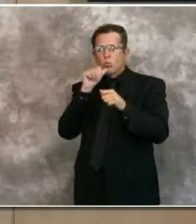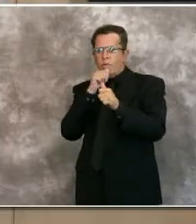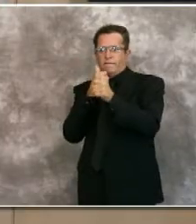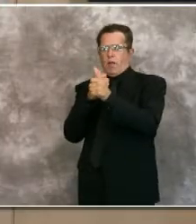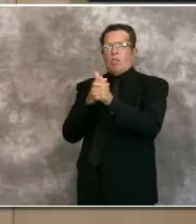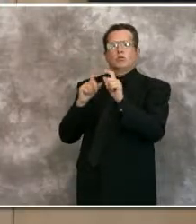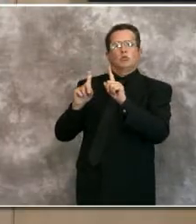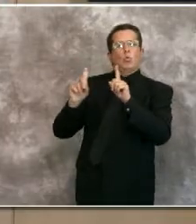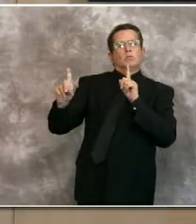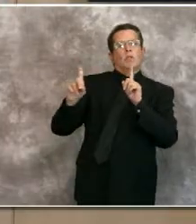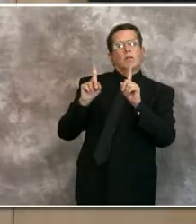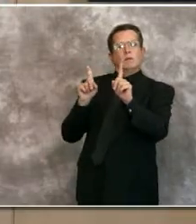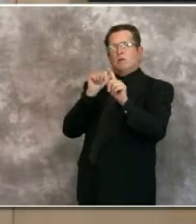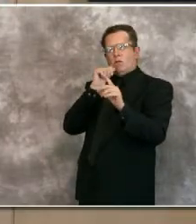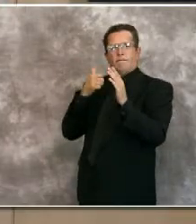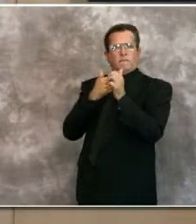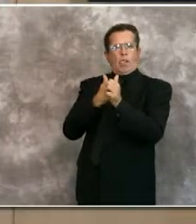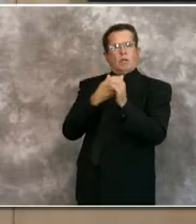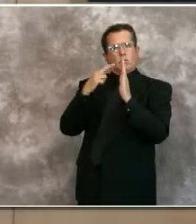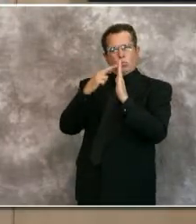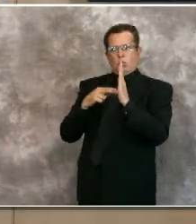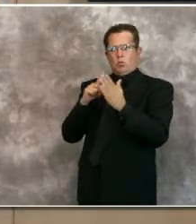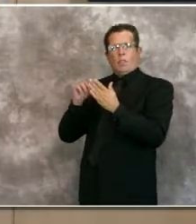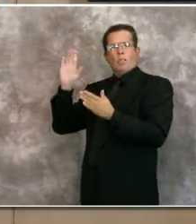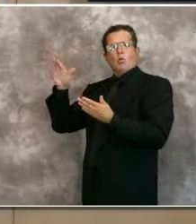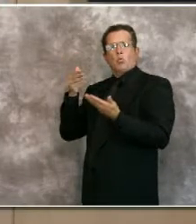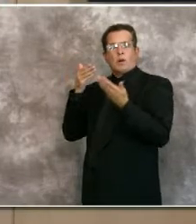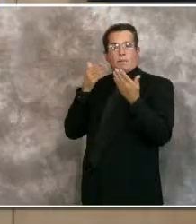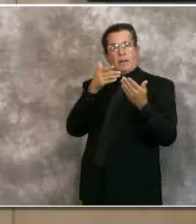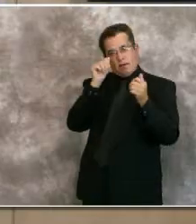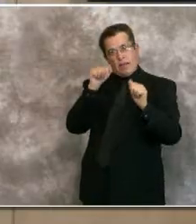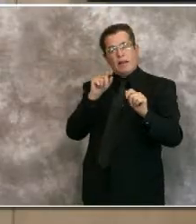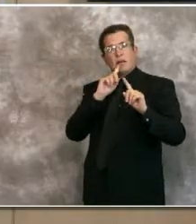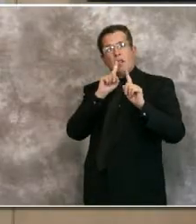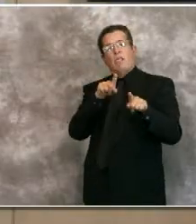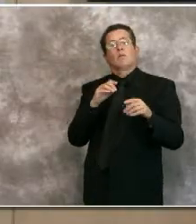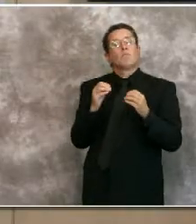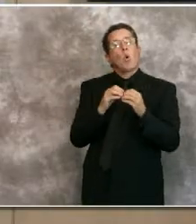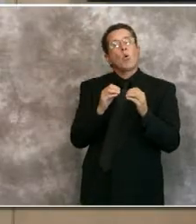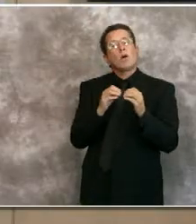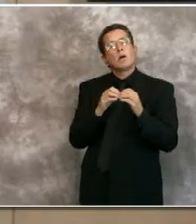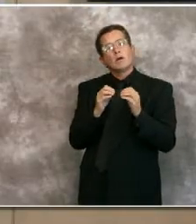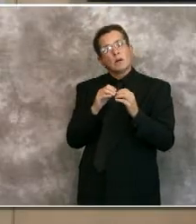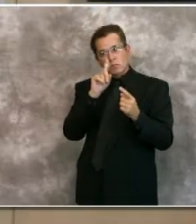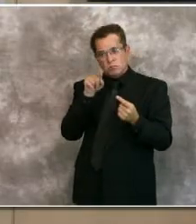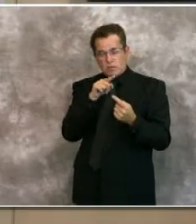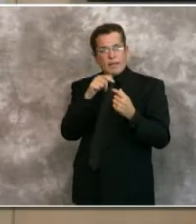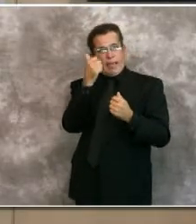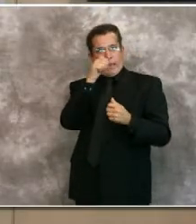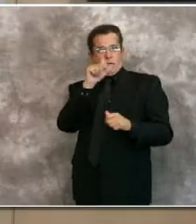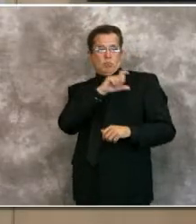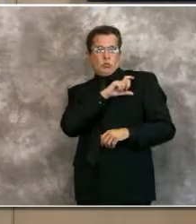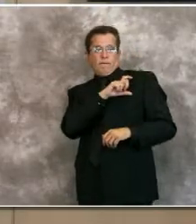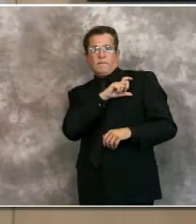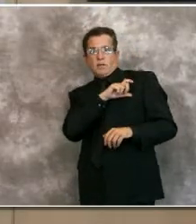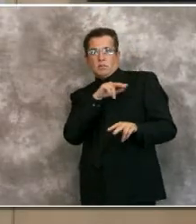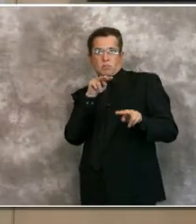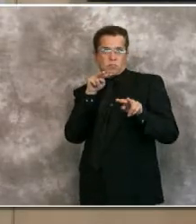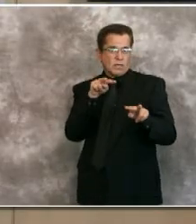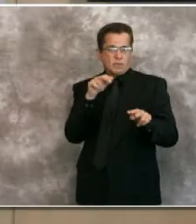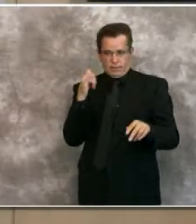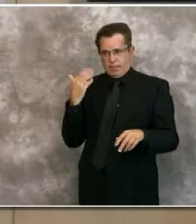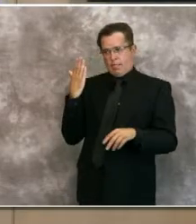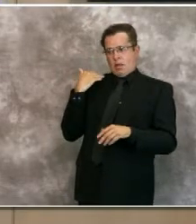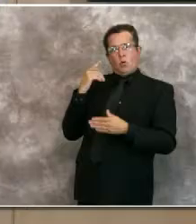social distancing or face covering recommendations. So can you guys be a little more specific with, were any actual enforcement actions taken this